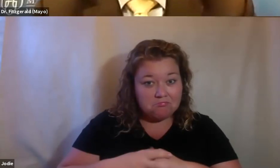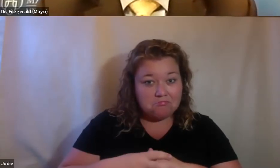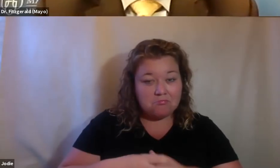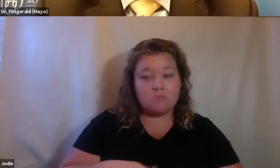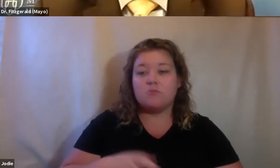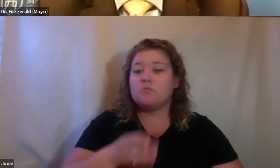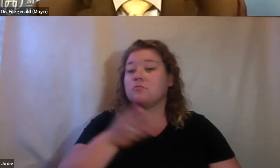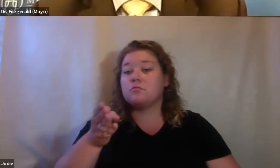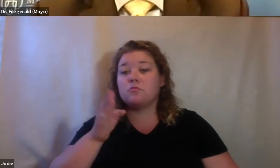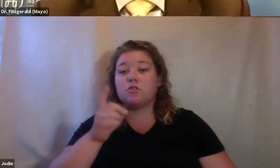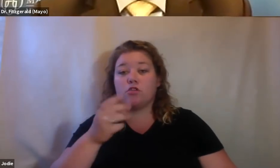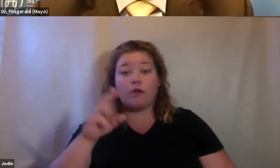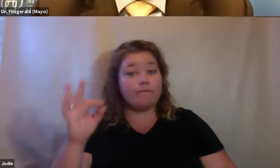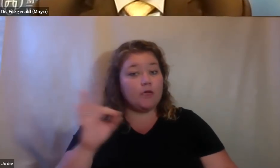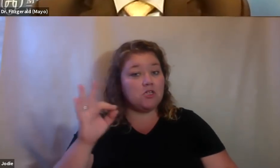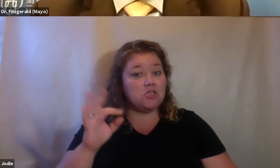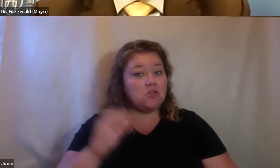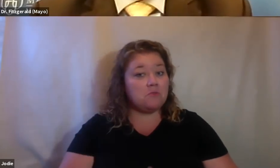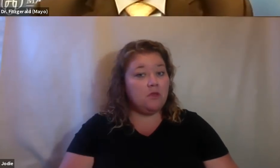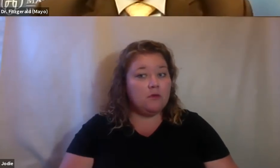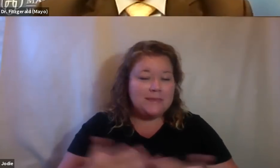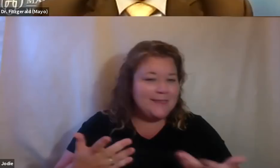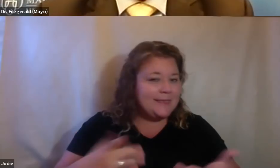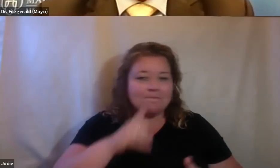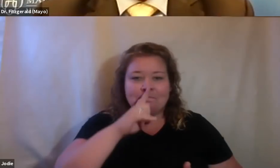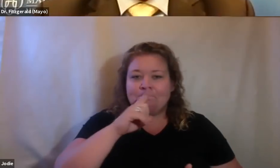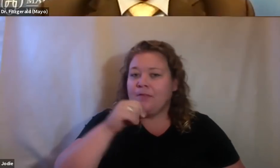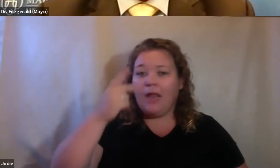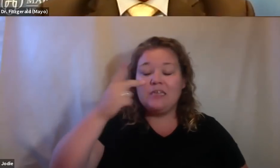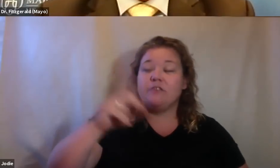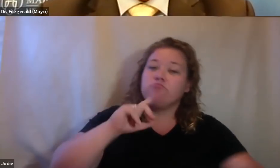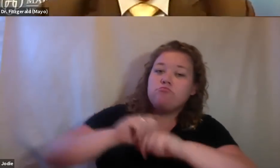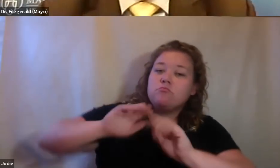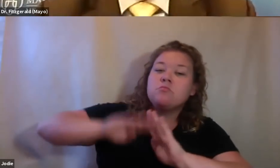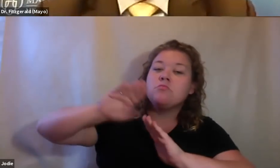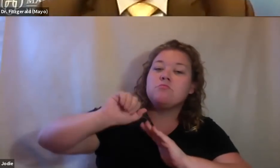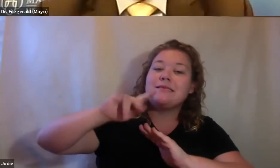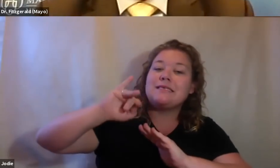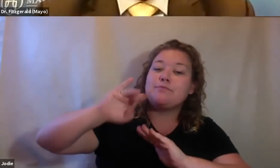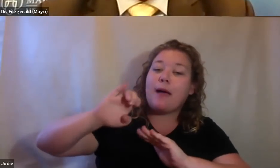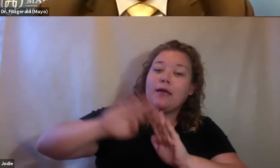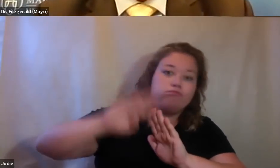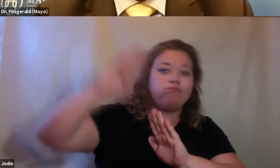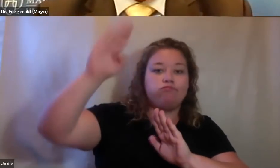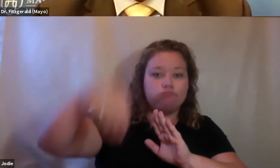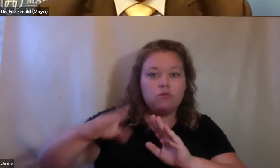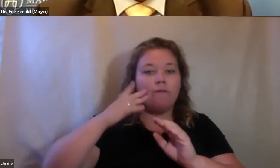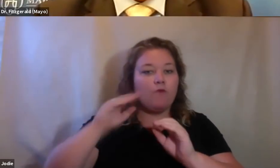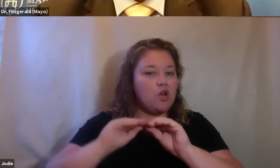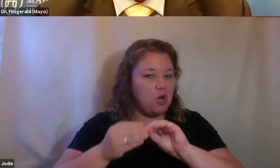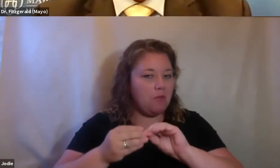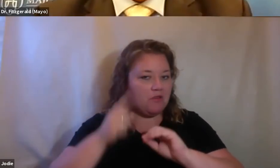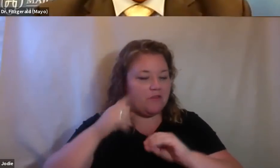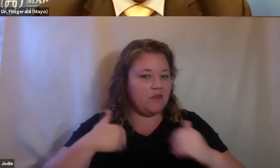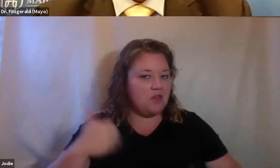my area. I don't think we've seen a spike of younger positive cases. I can tell you definitively we've not seen a